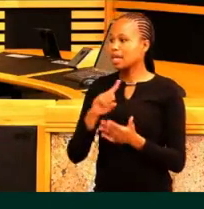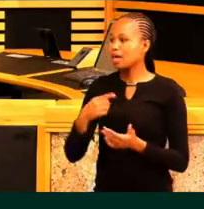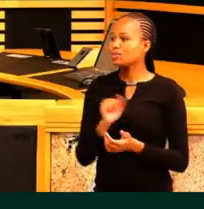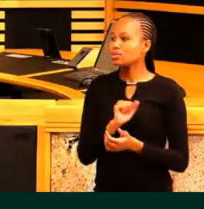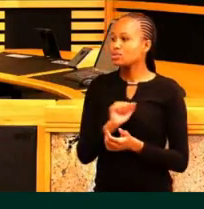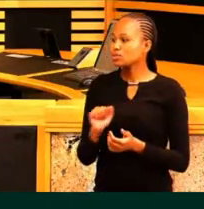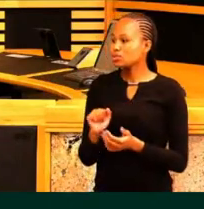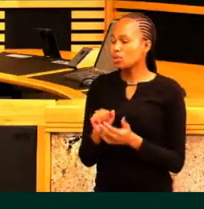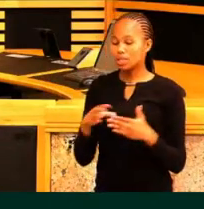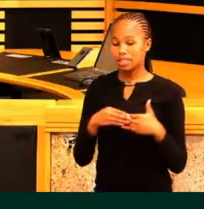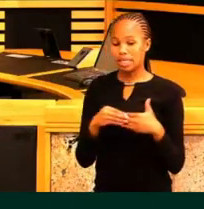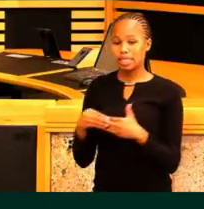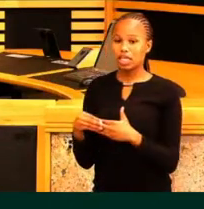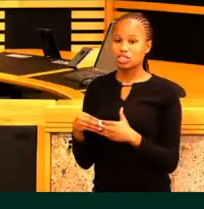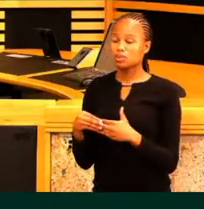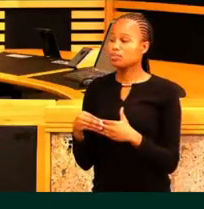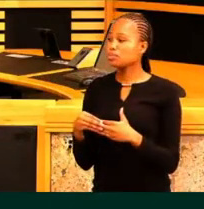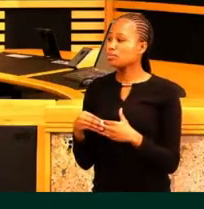leadership